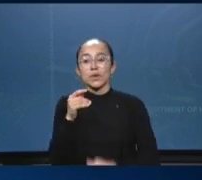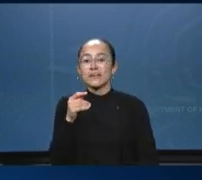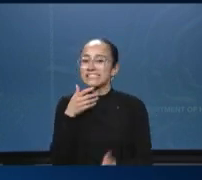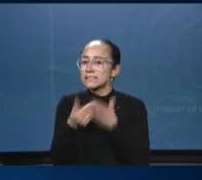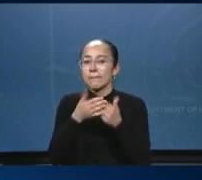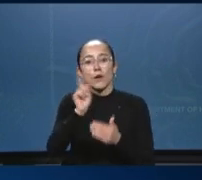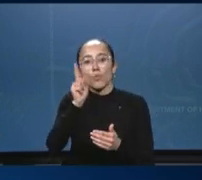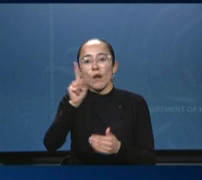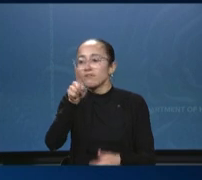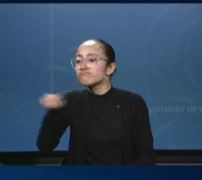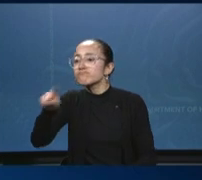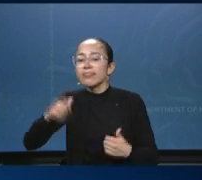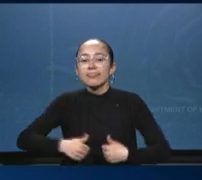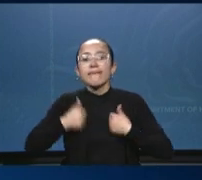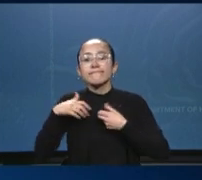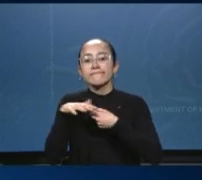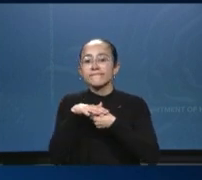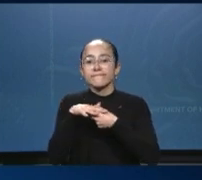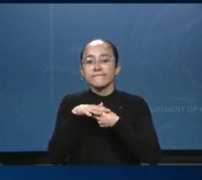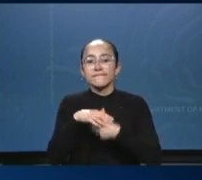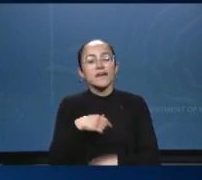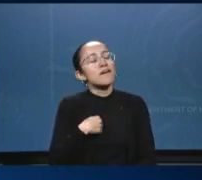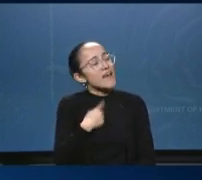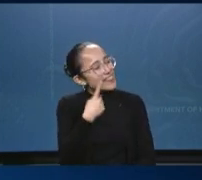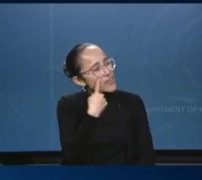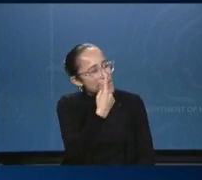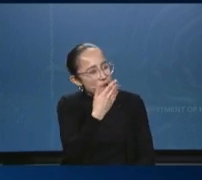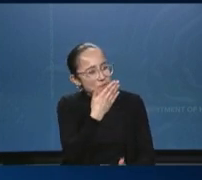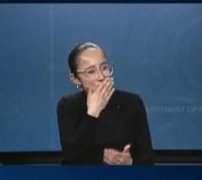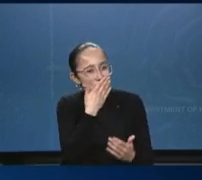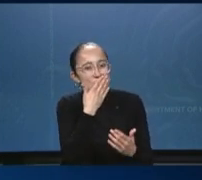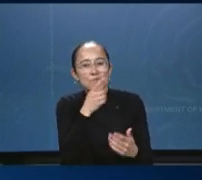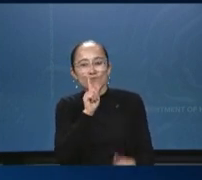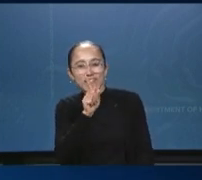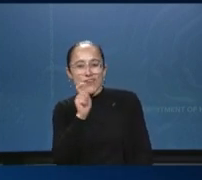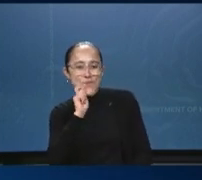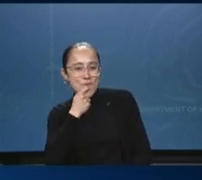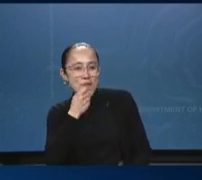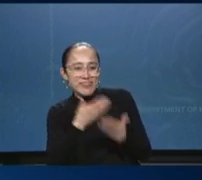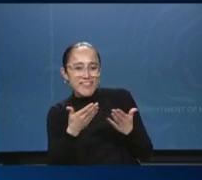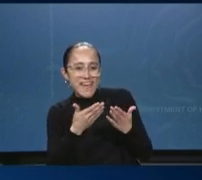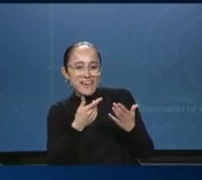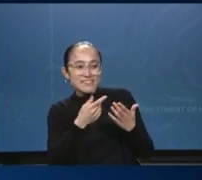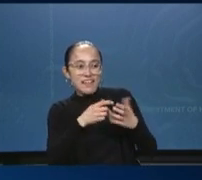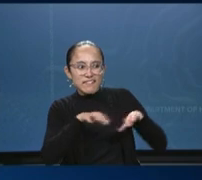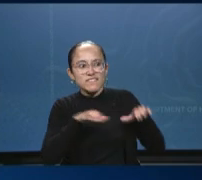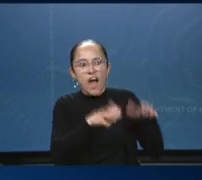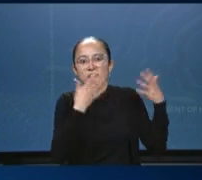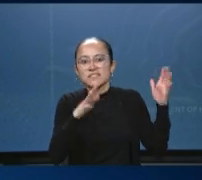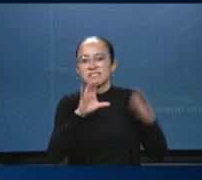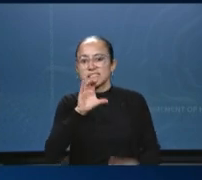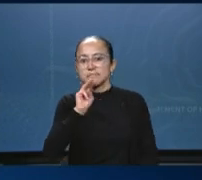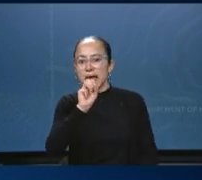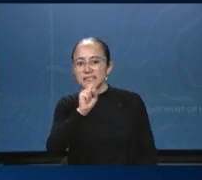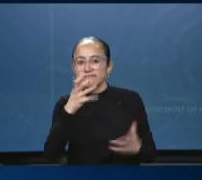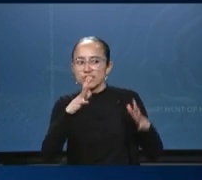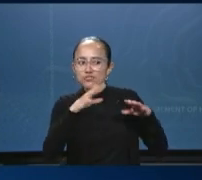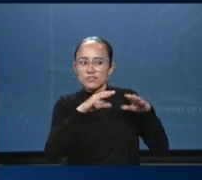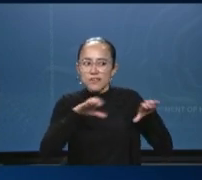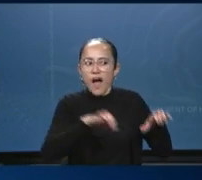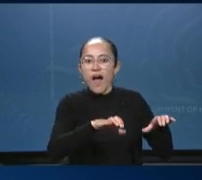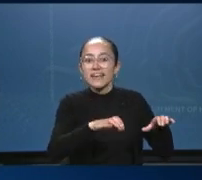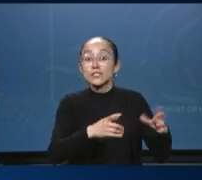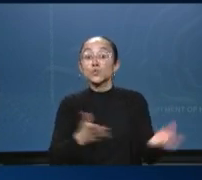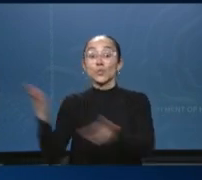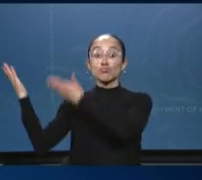live. Yeah, I think one of the really cool things CMS has done, right, through the Office of Communications is really taken coverage to people,